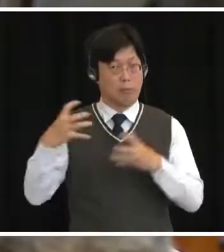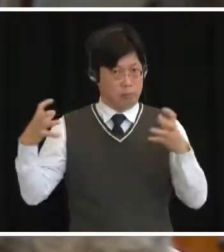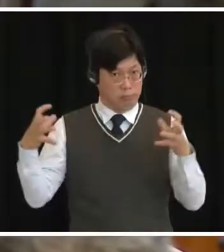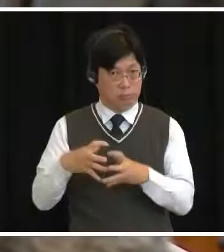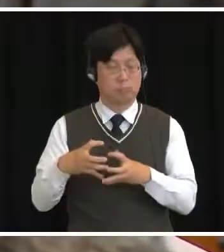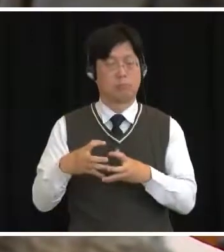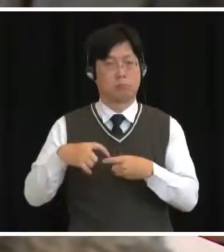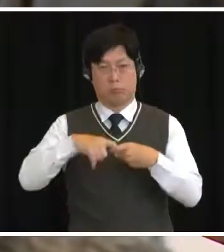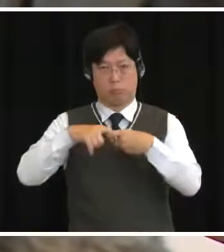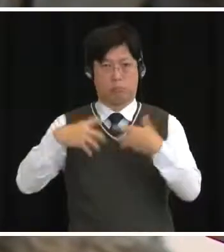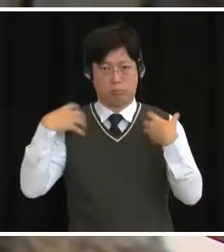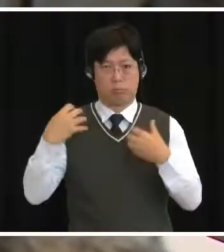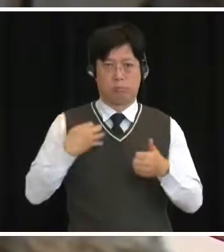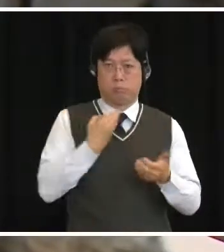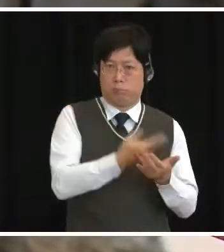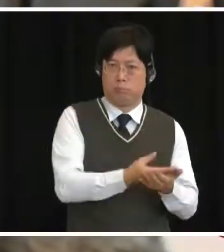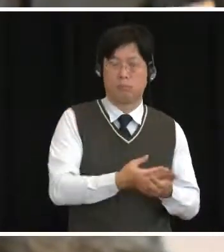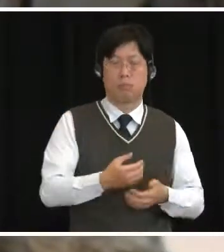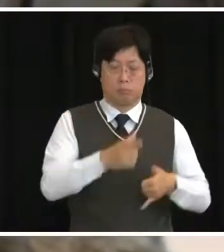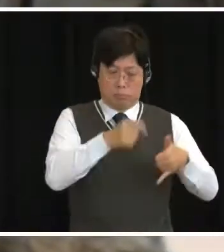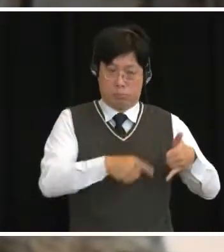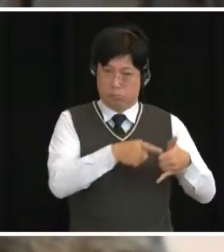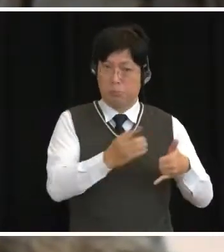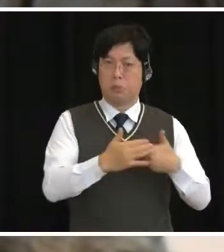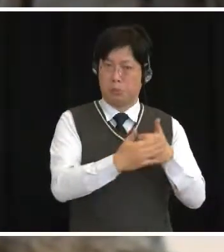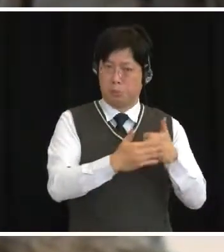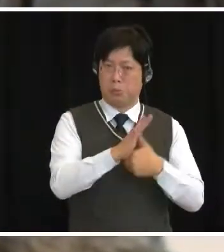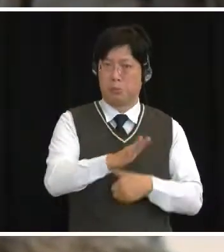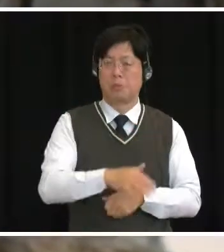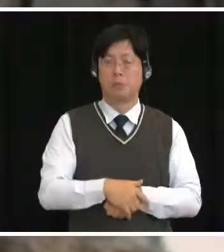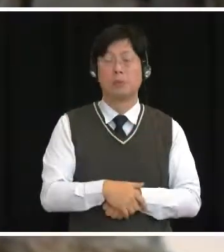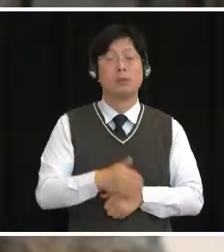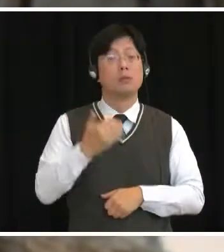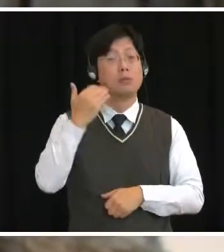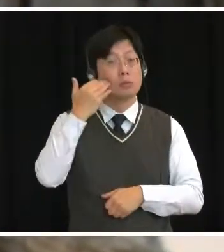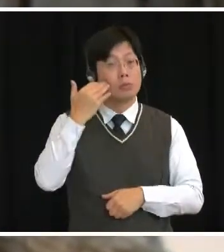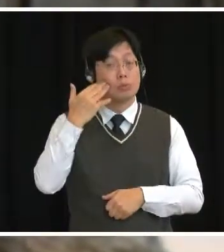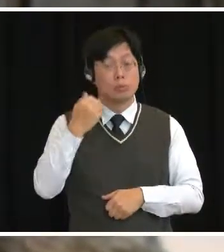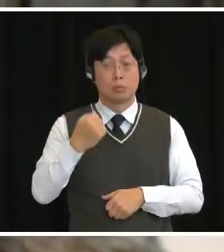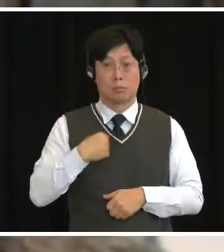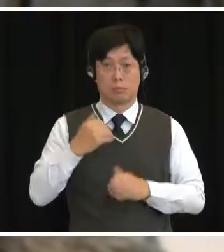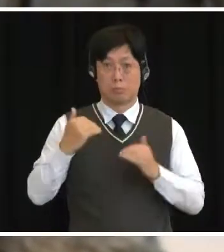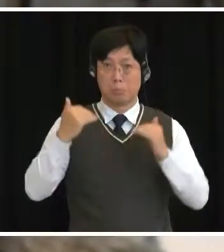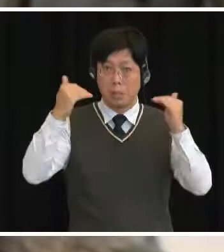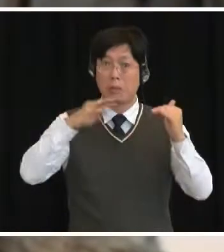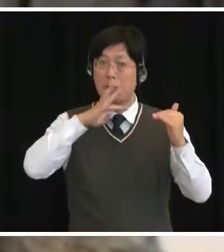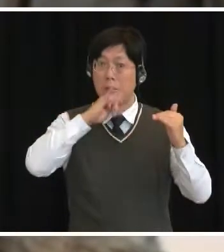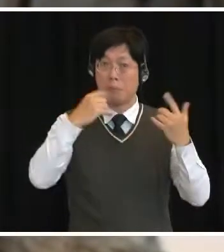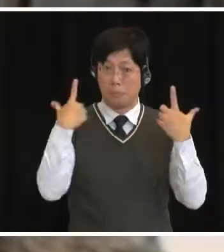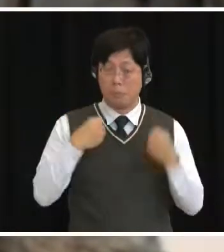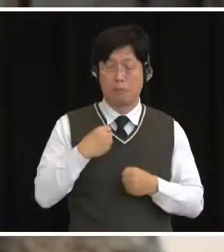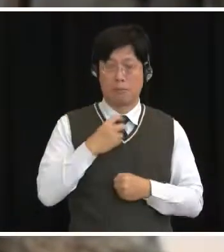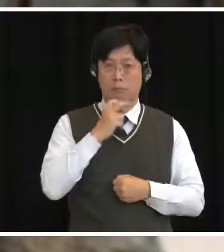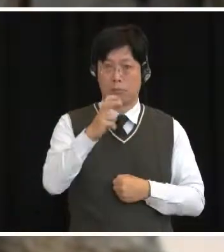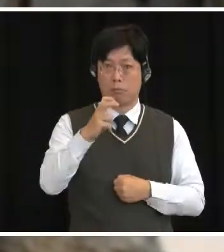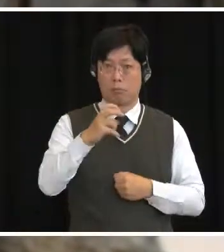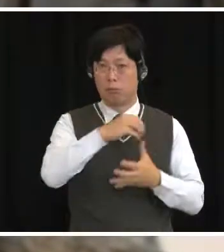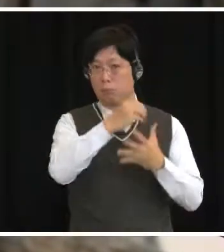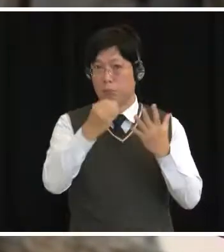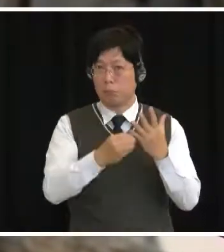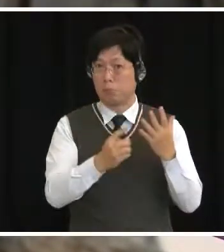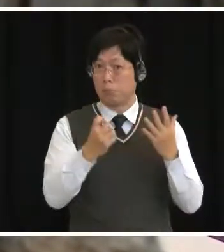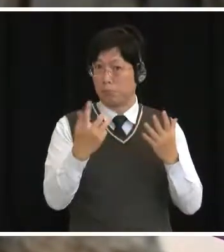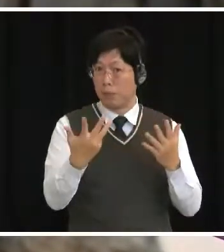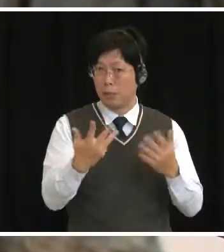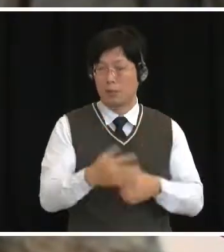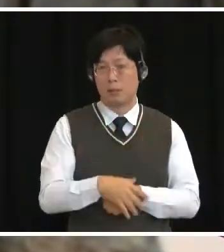if the driver that caused the accident was an underage person, then his parents